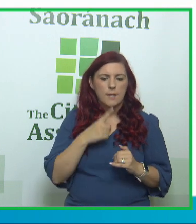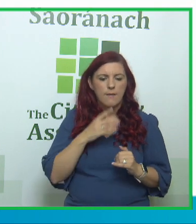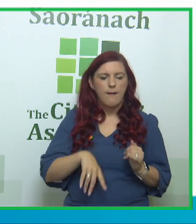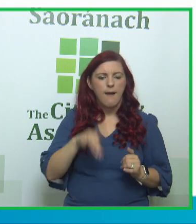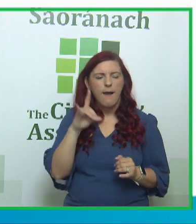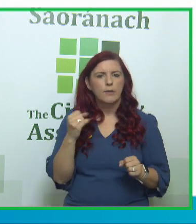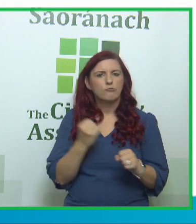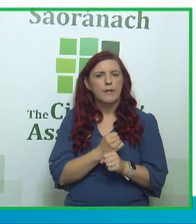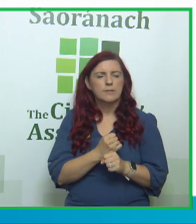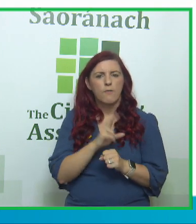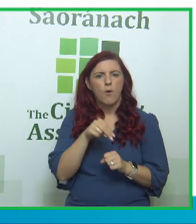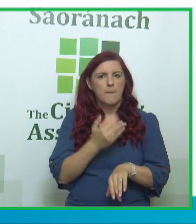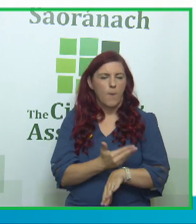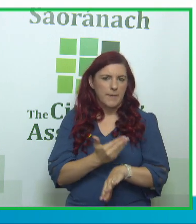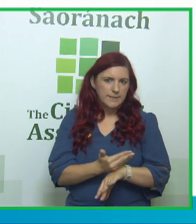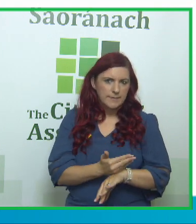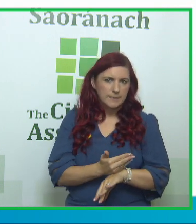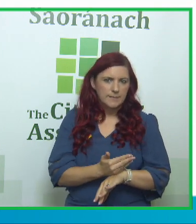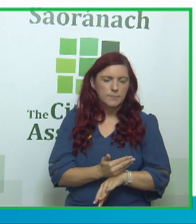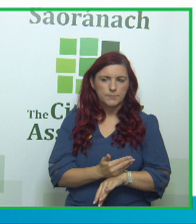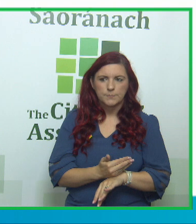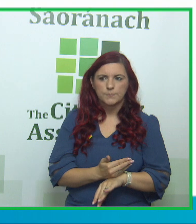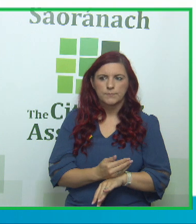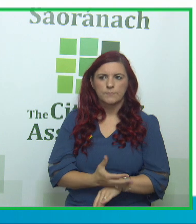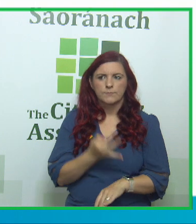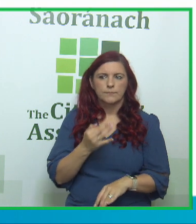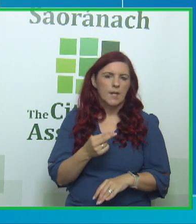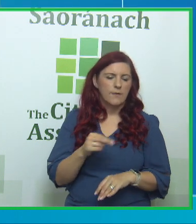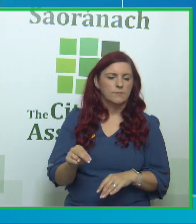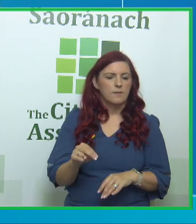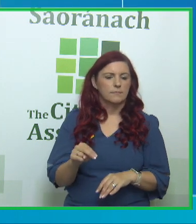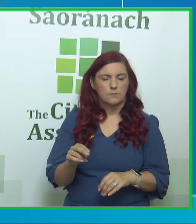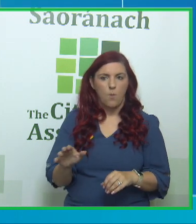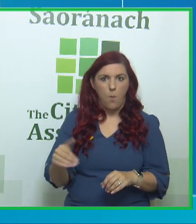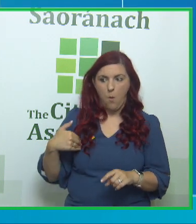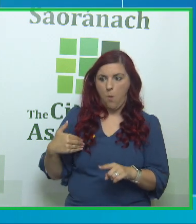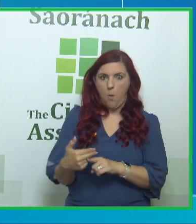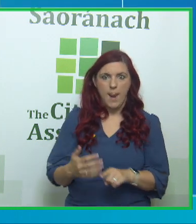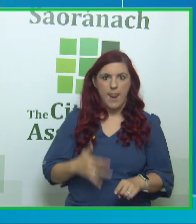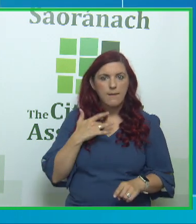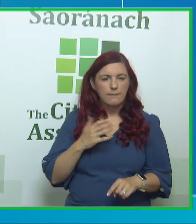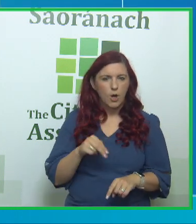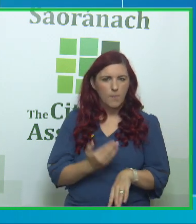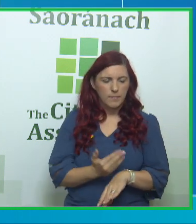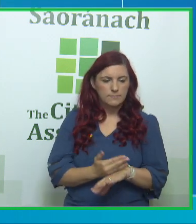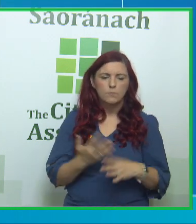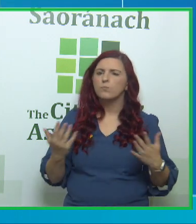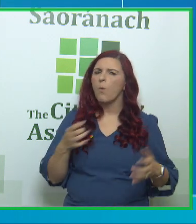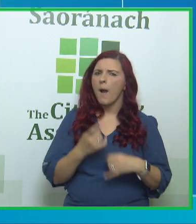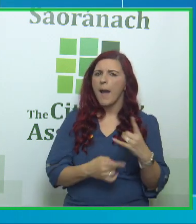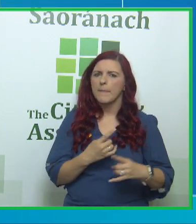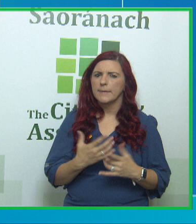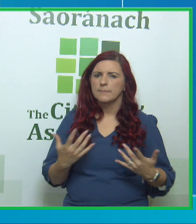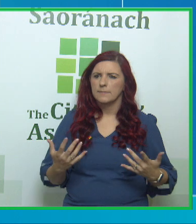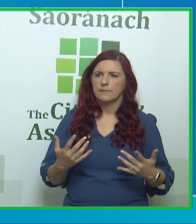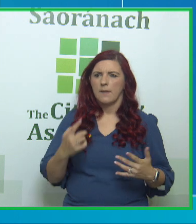high rates of unemployment, if not whole life unemployment. So what happens and how this plays out